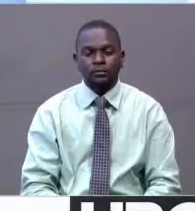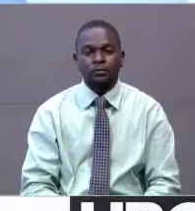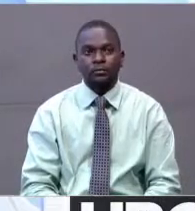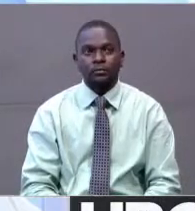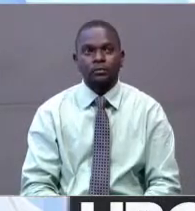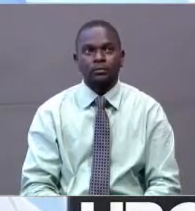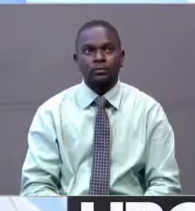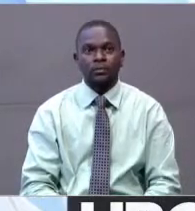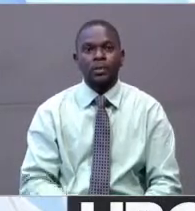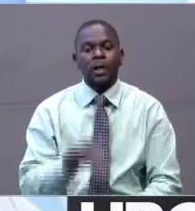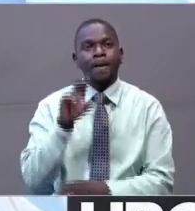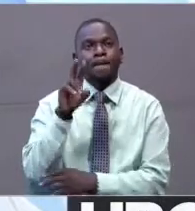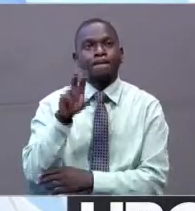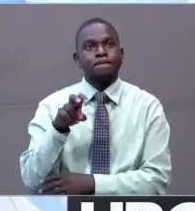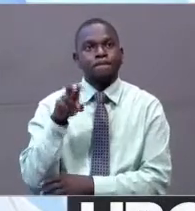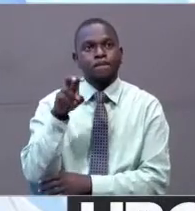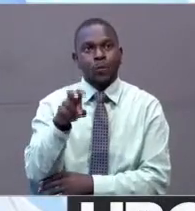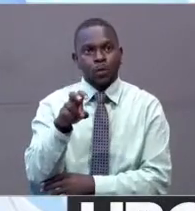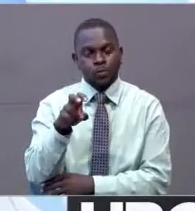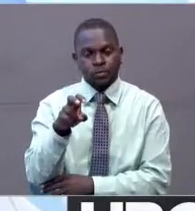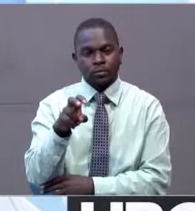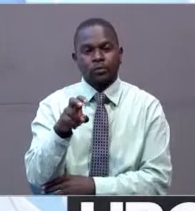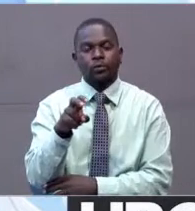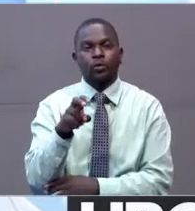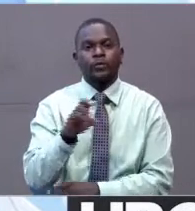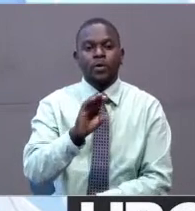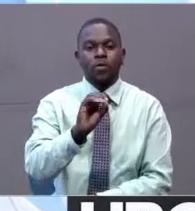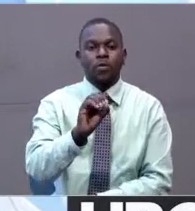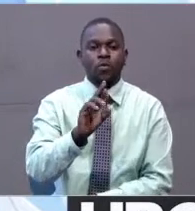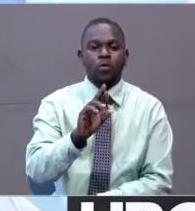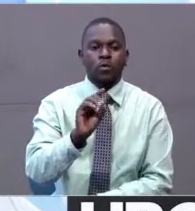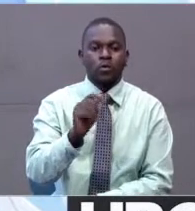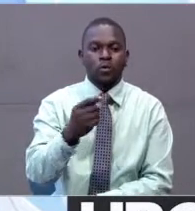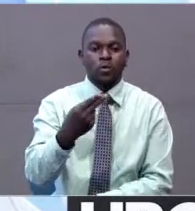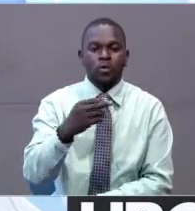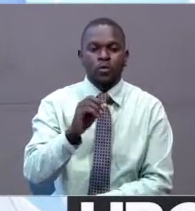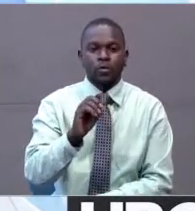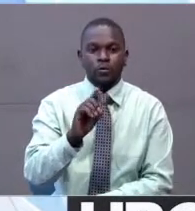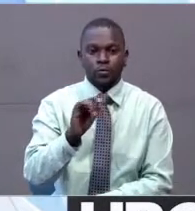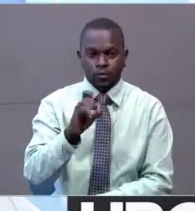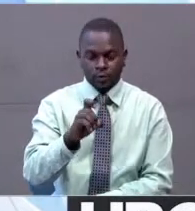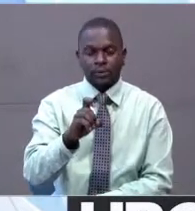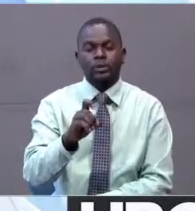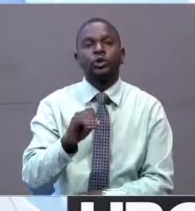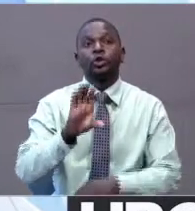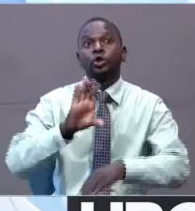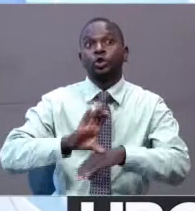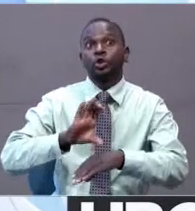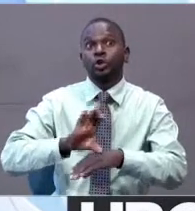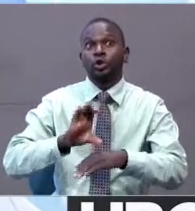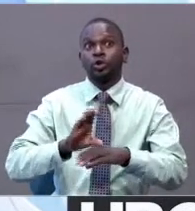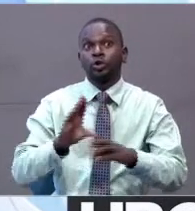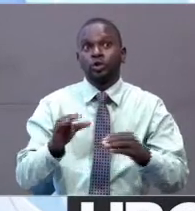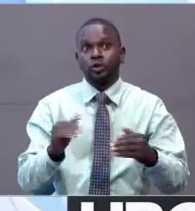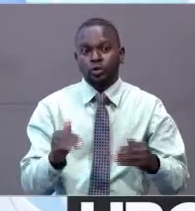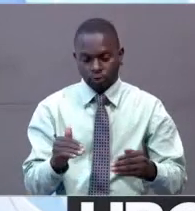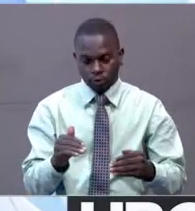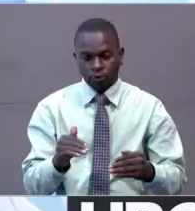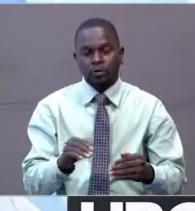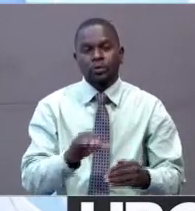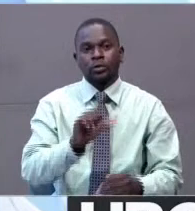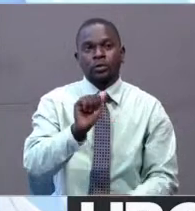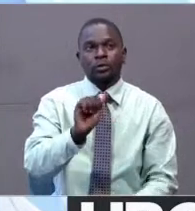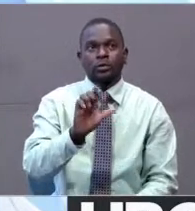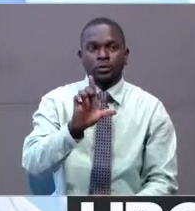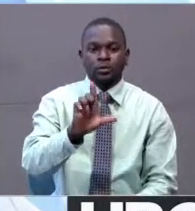Furthermore, the Pope of the Orthodox Church is in Gulu City ahead of the prayers this weekend. The Pope and the Patriarch of Alexandria